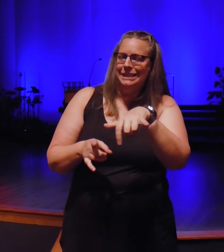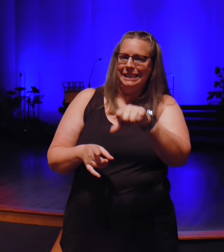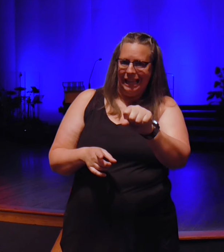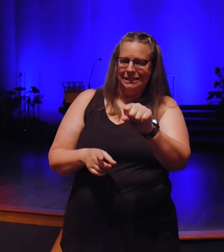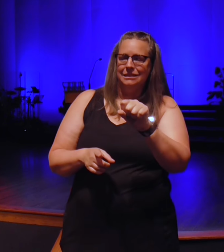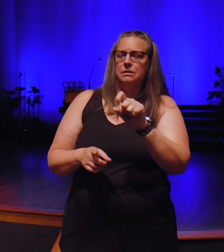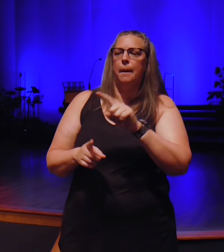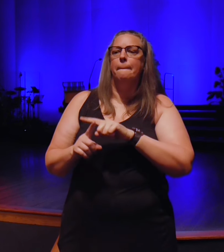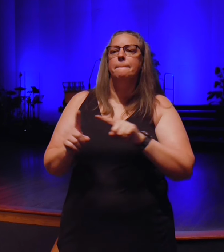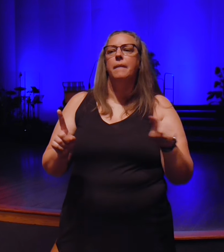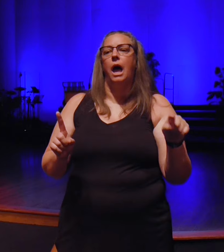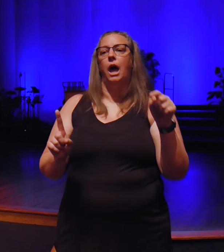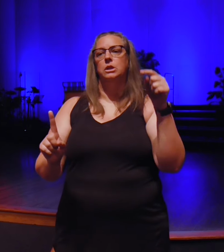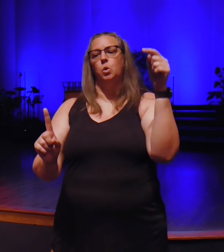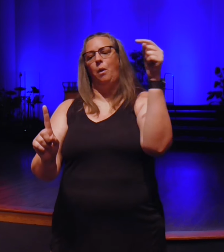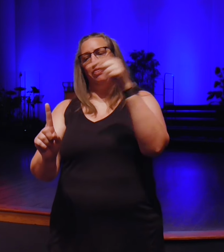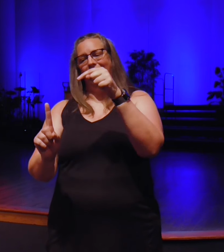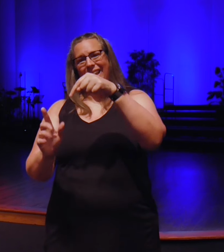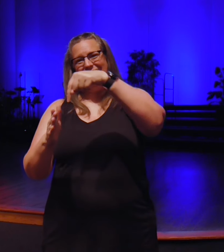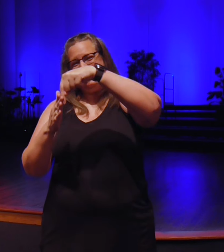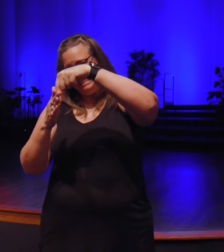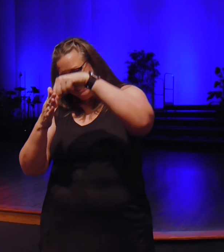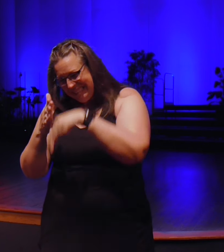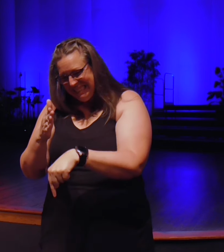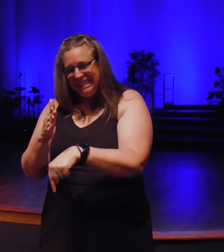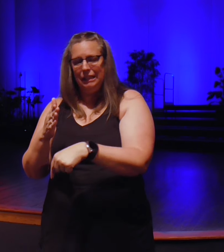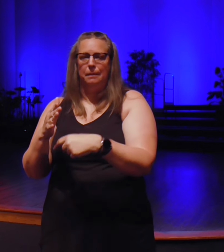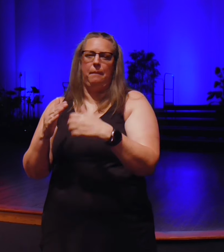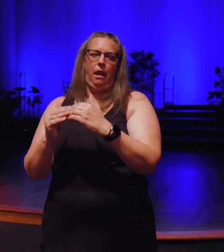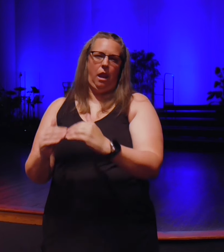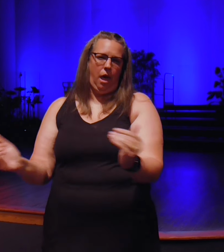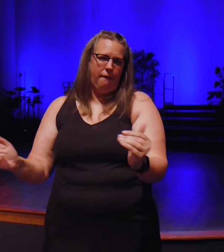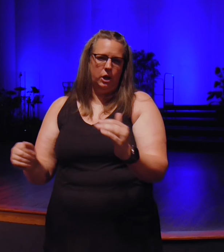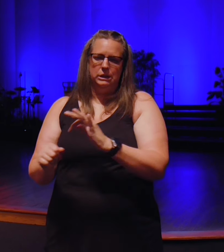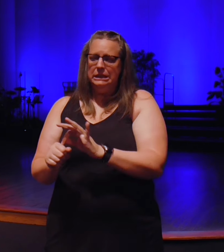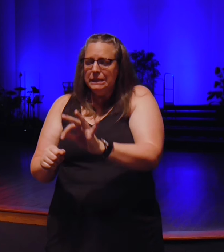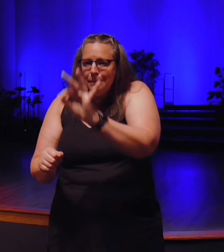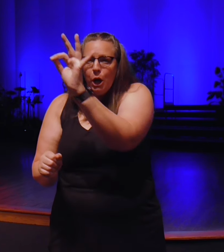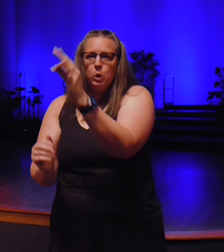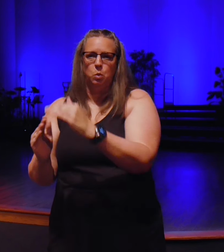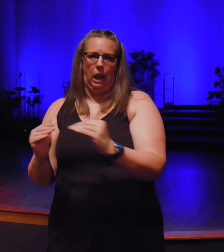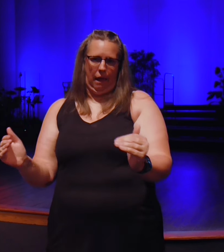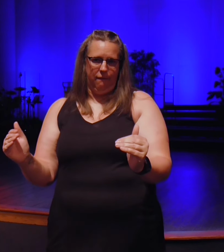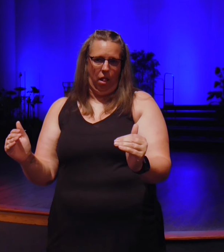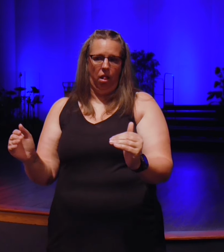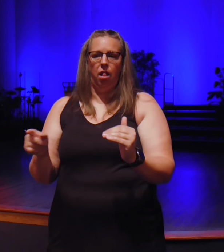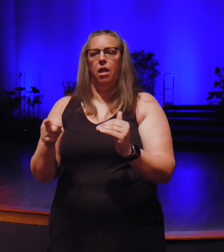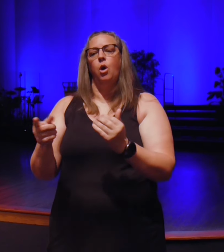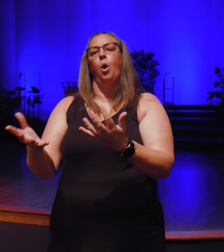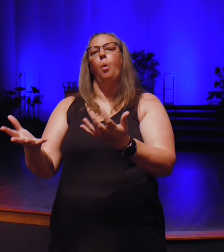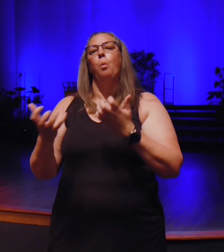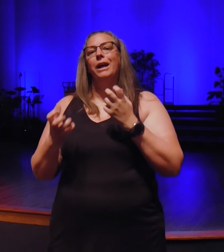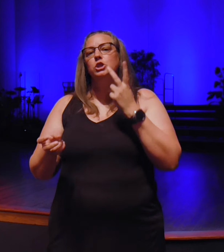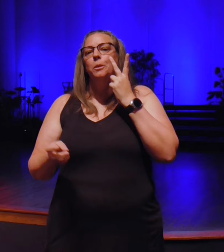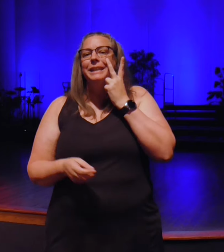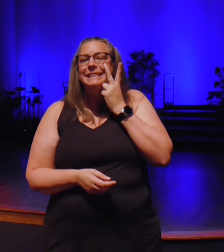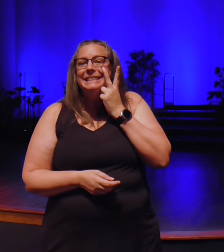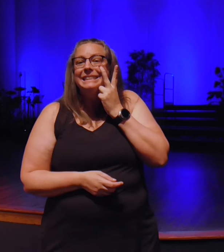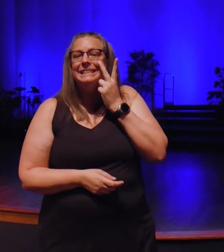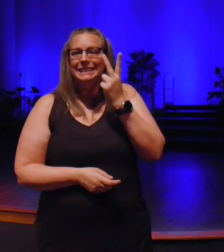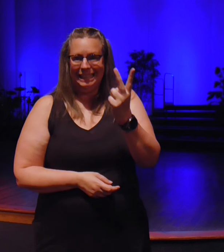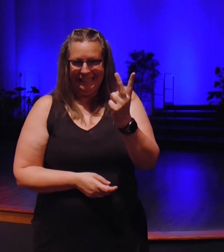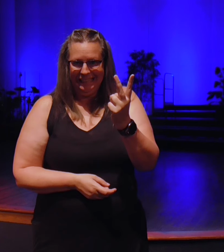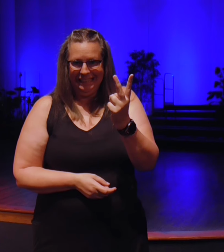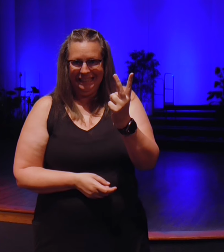want at the deepest level, at the sacral and spiritual level, is to be seen,